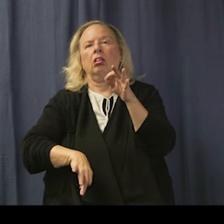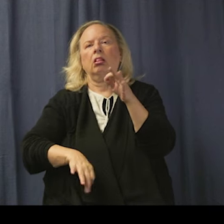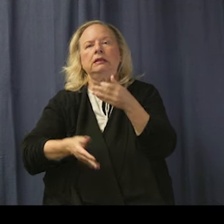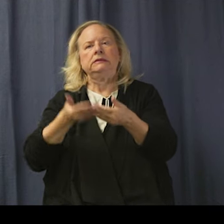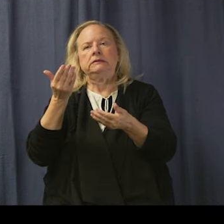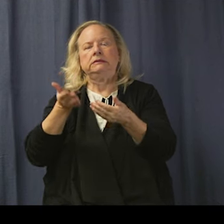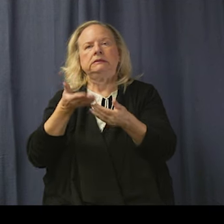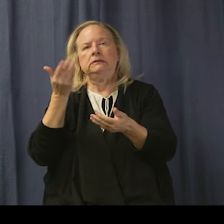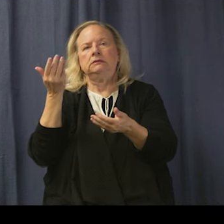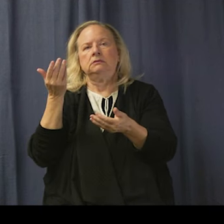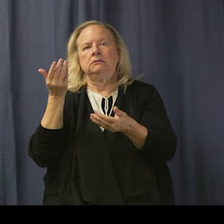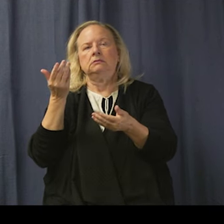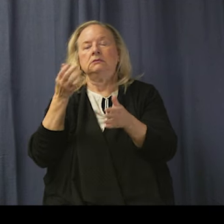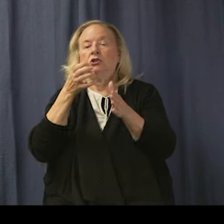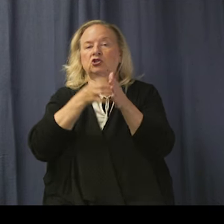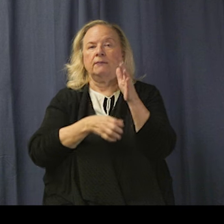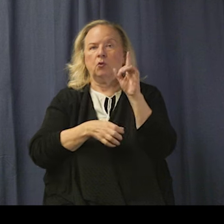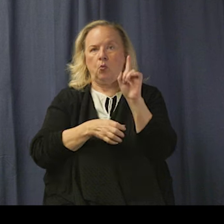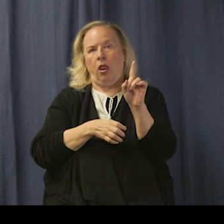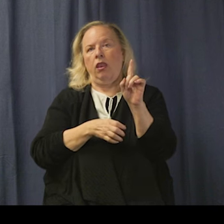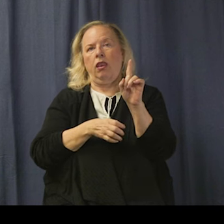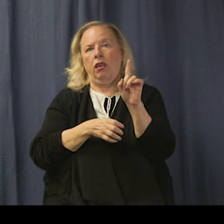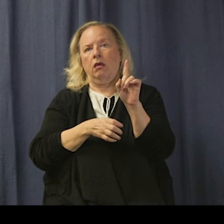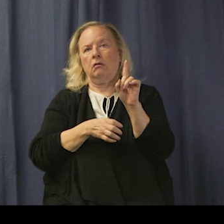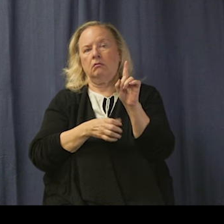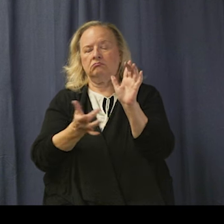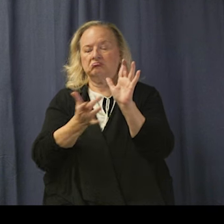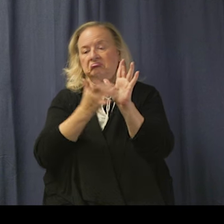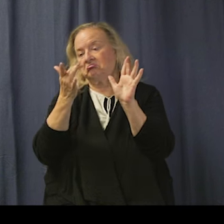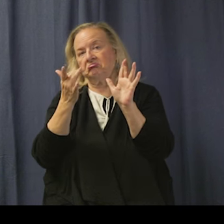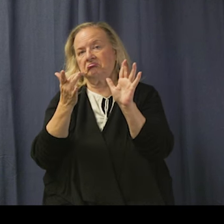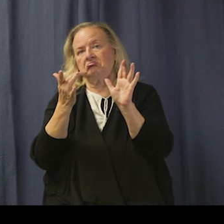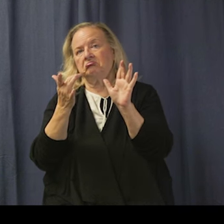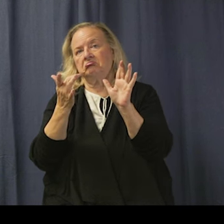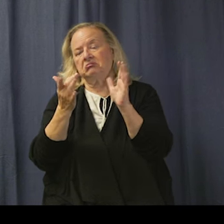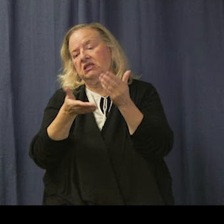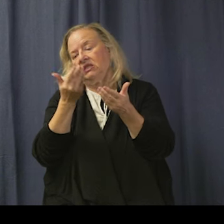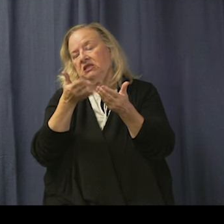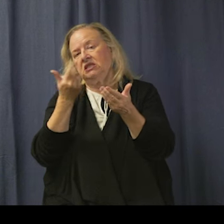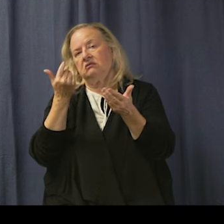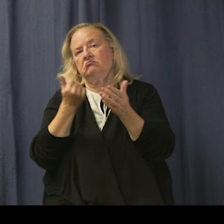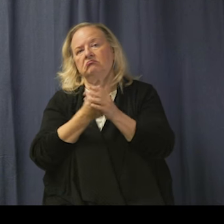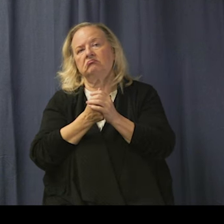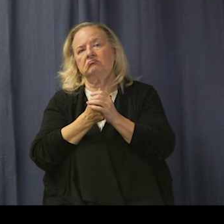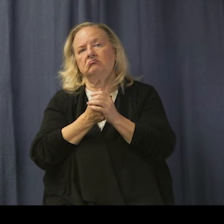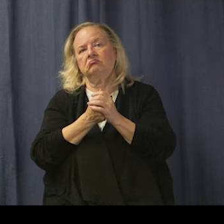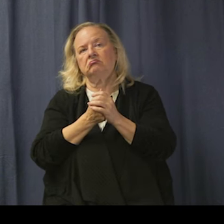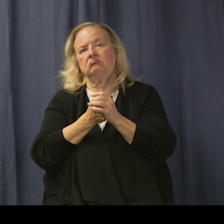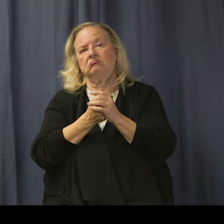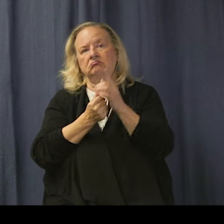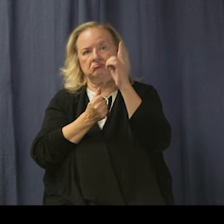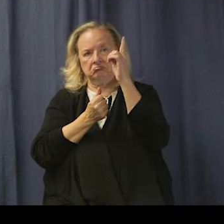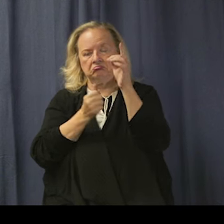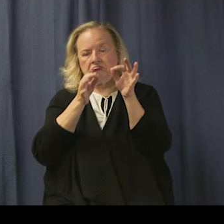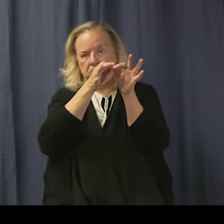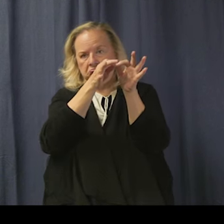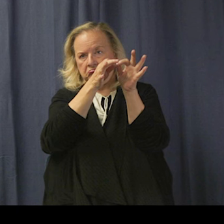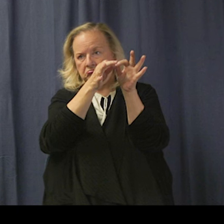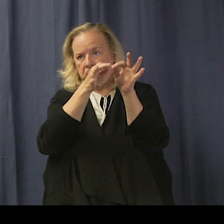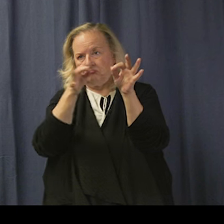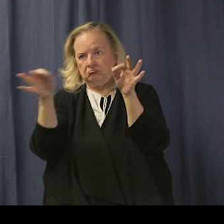easy. So let's go to chapter 1. All you need to do is click on chapter 1. And it pops up right there. And